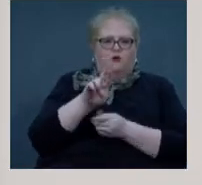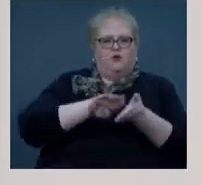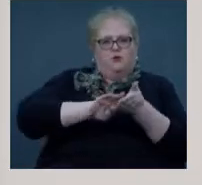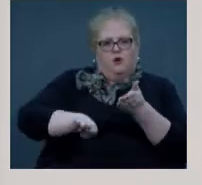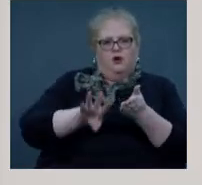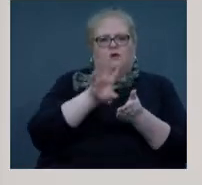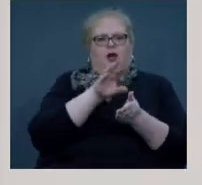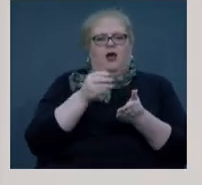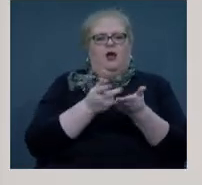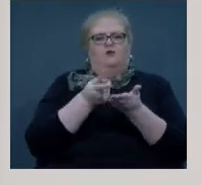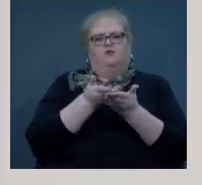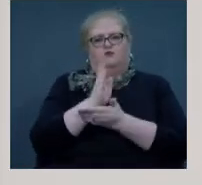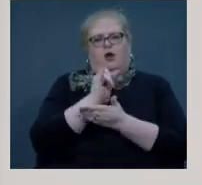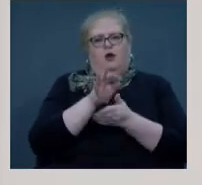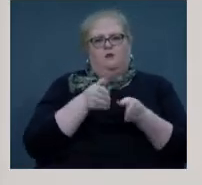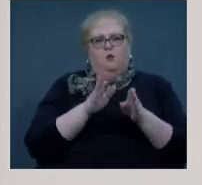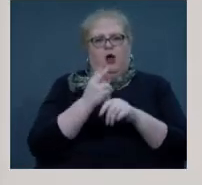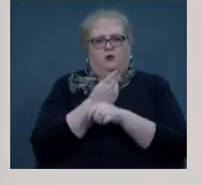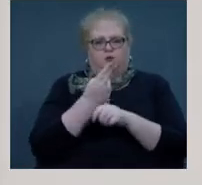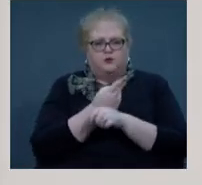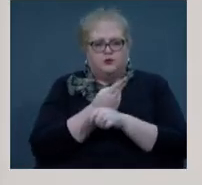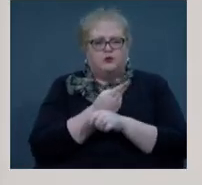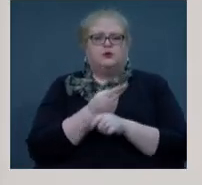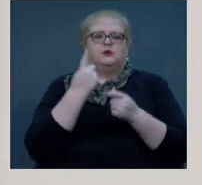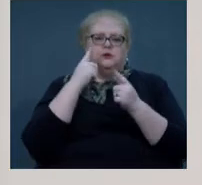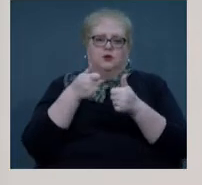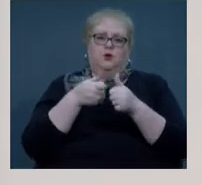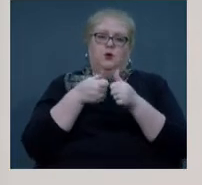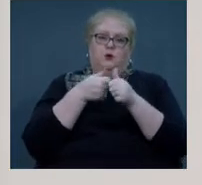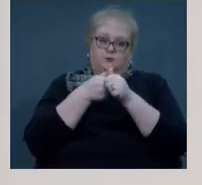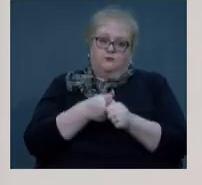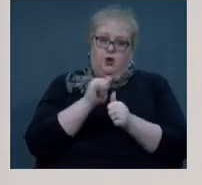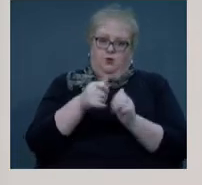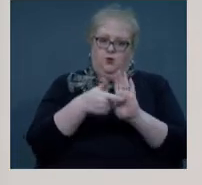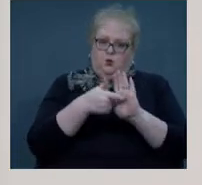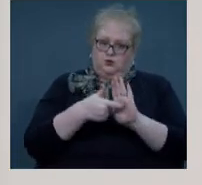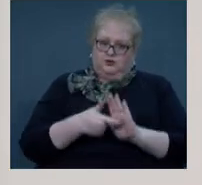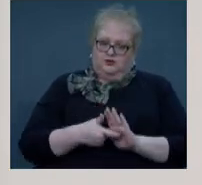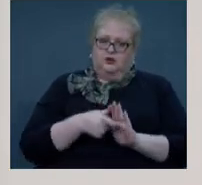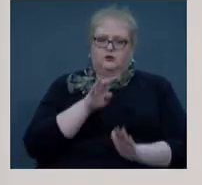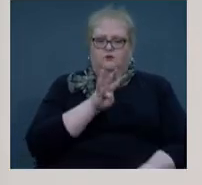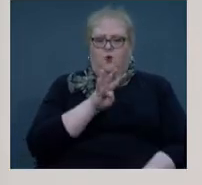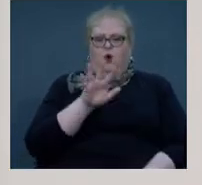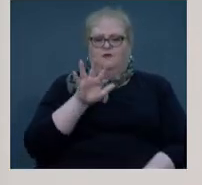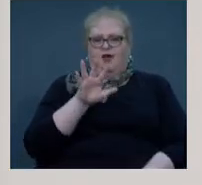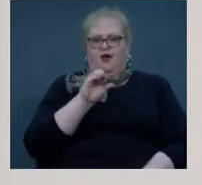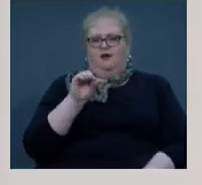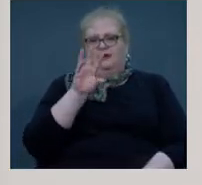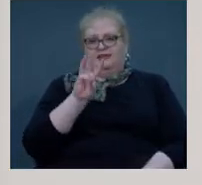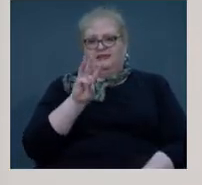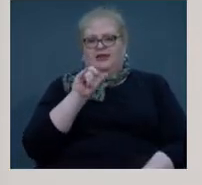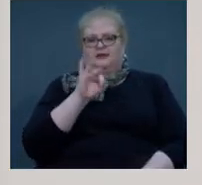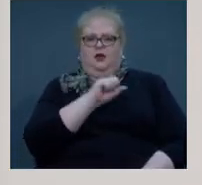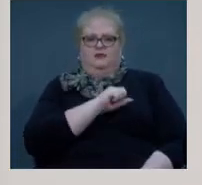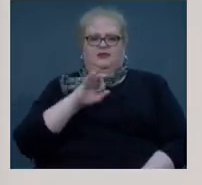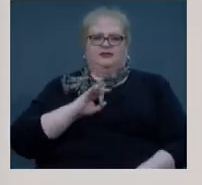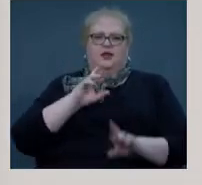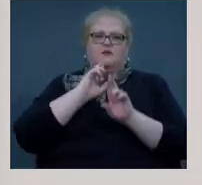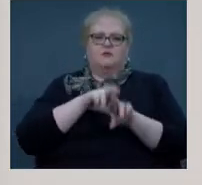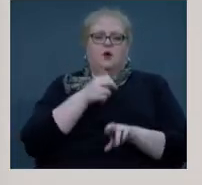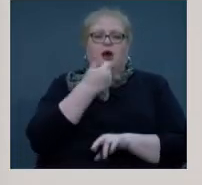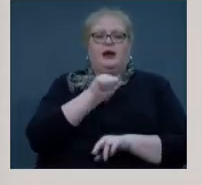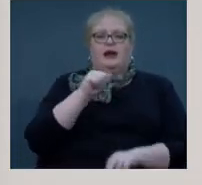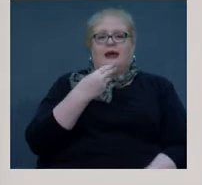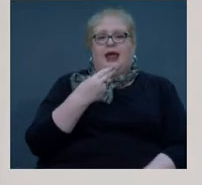subject to the following conditions. Compliance with the comments and conditions outlined in sections 4, 5, and 6 of the agenda staff report. Any handicap